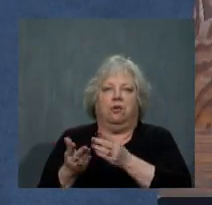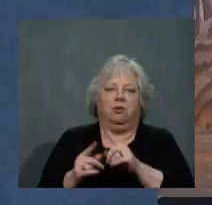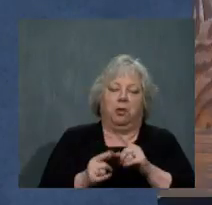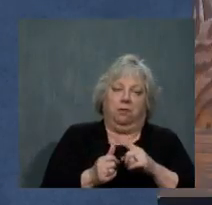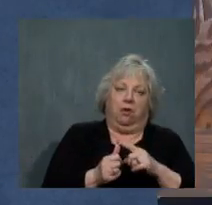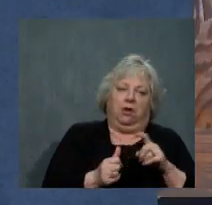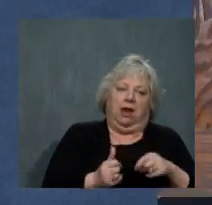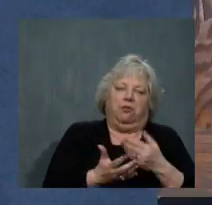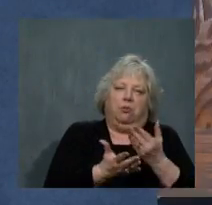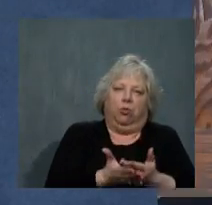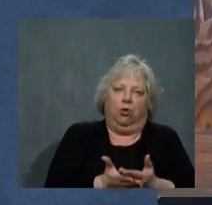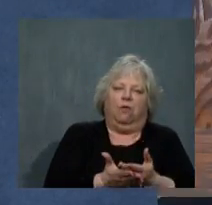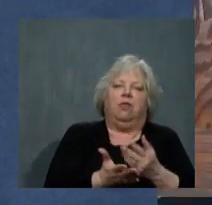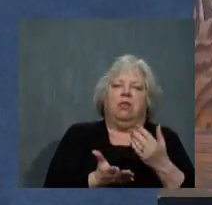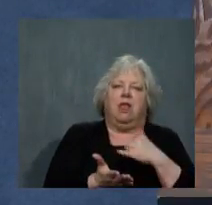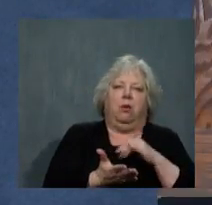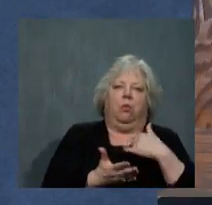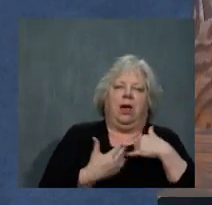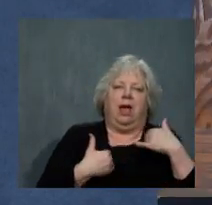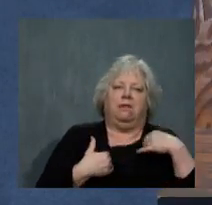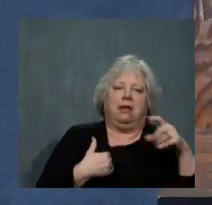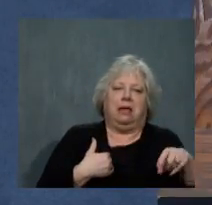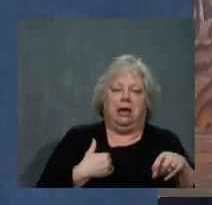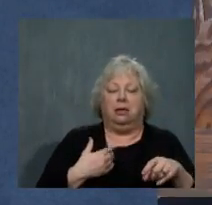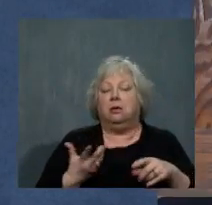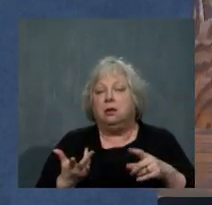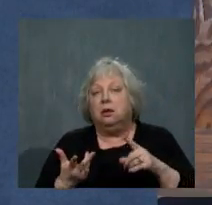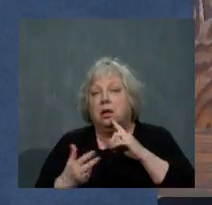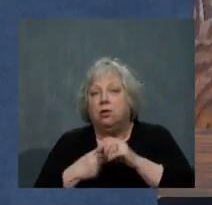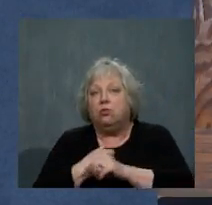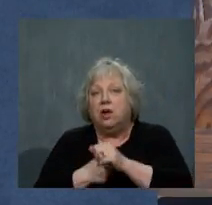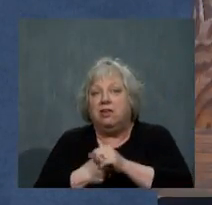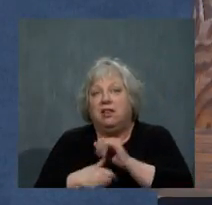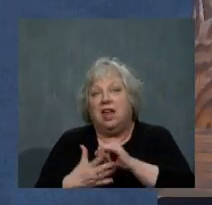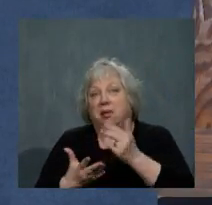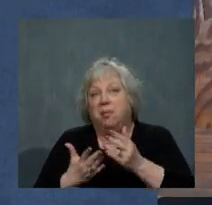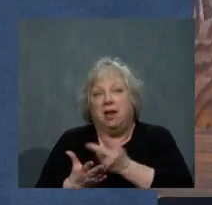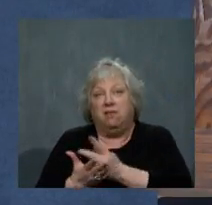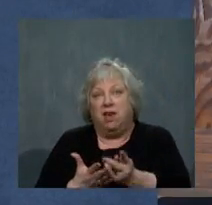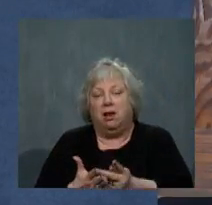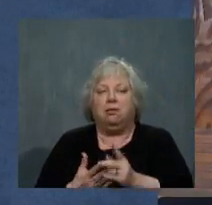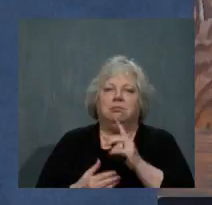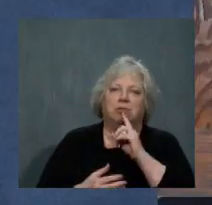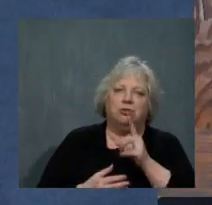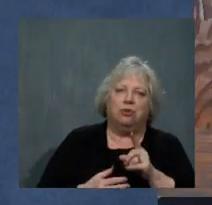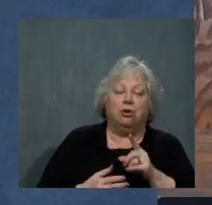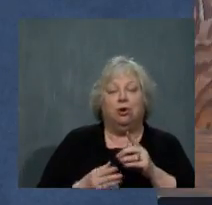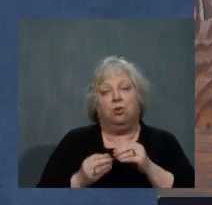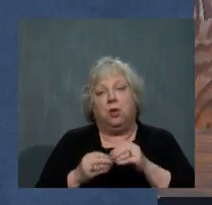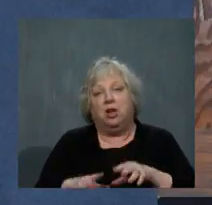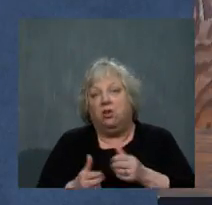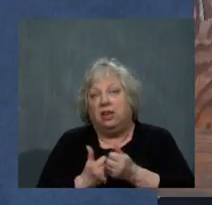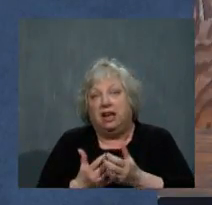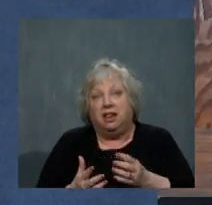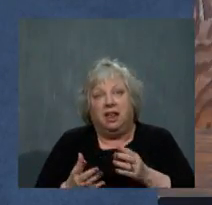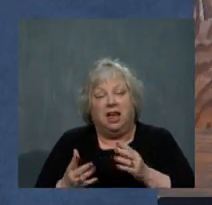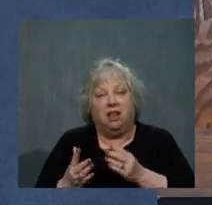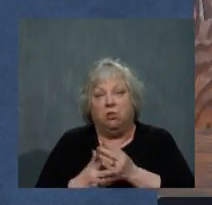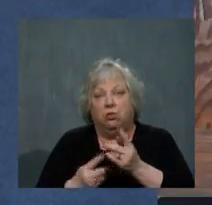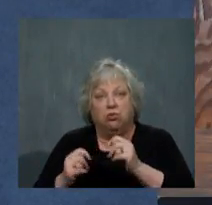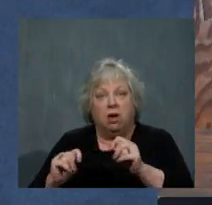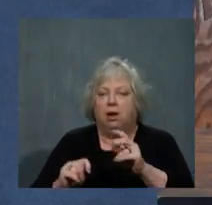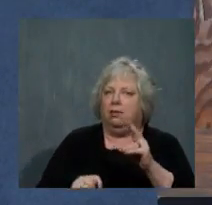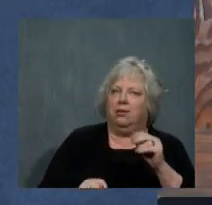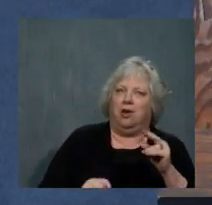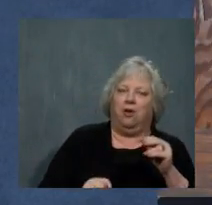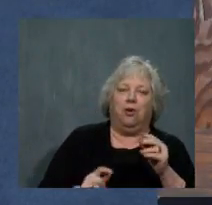there is a need yet. Is there a risk of failing? Absolutely. Do we lose anything by trying? No, I don't think so.